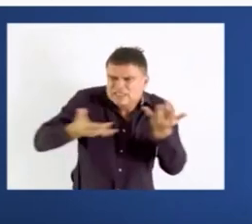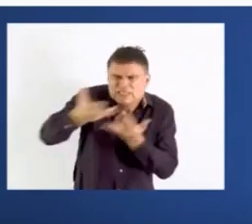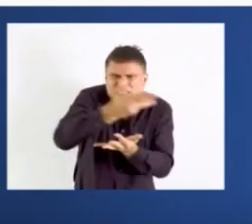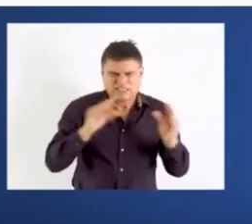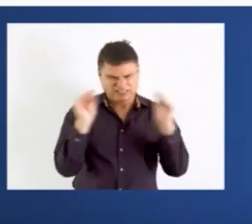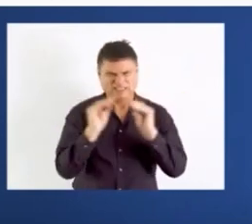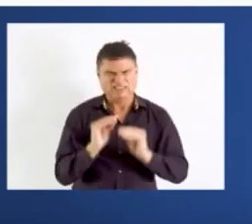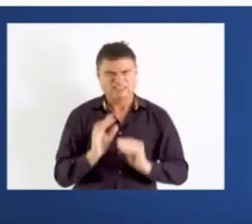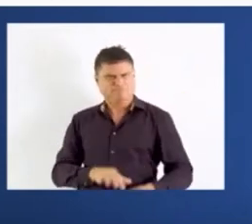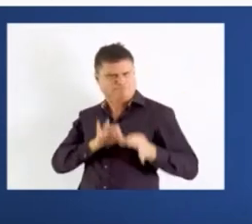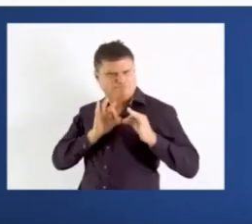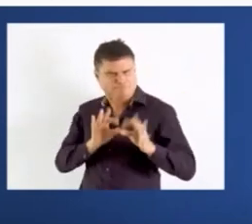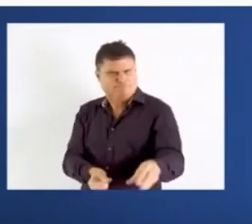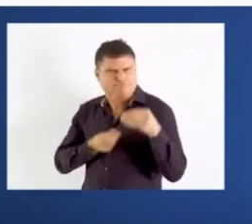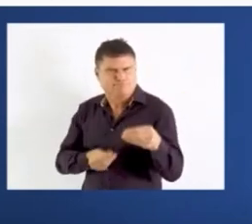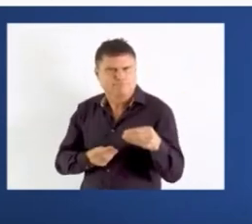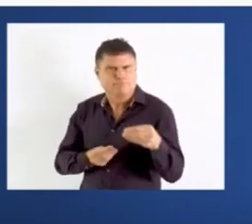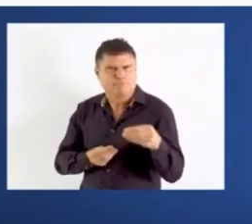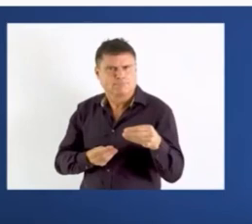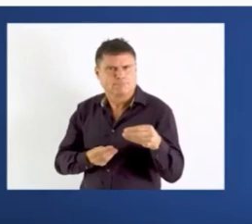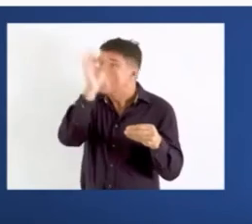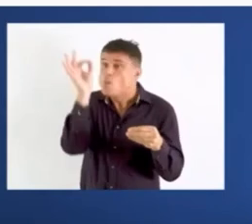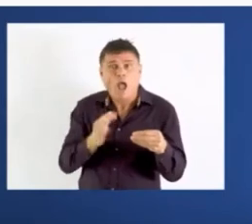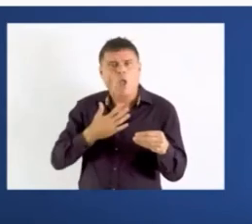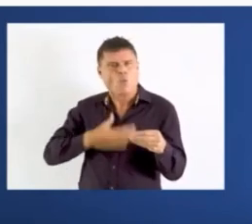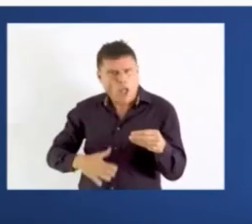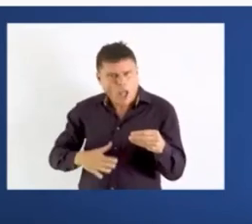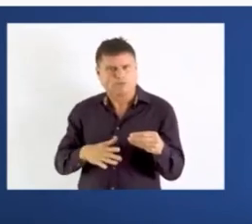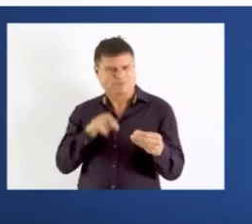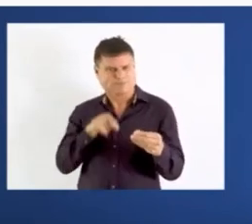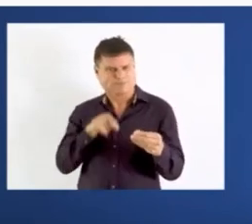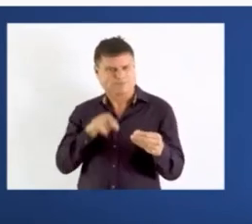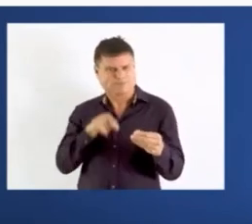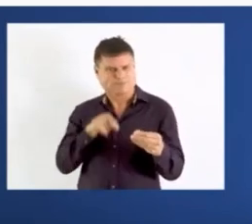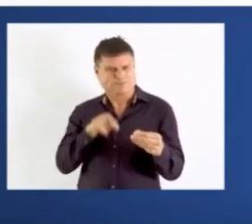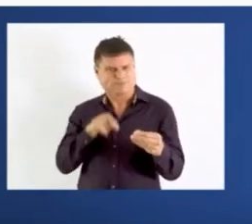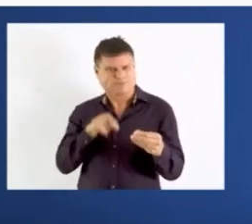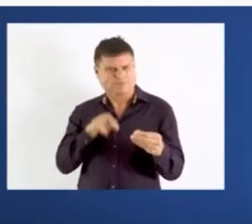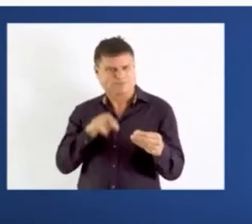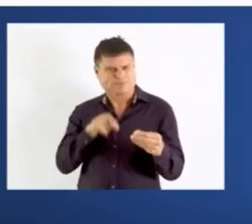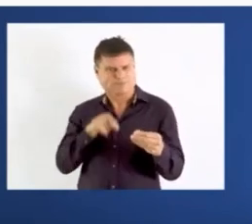of disabled persons organizations, because we wanted to develop a